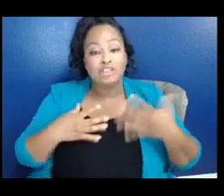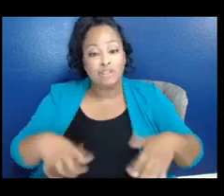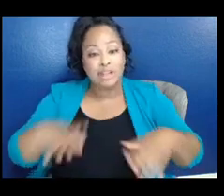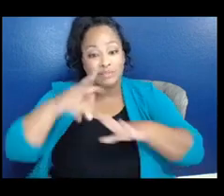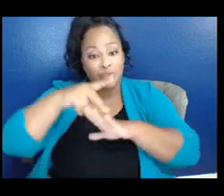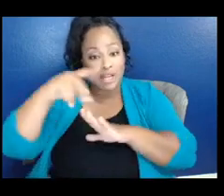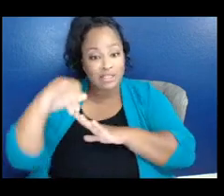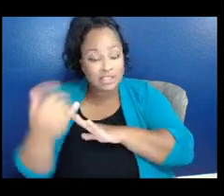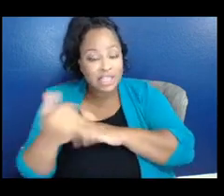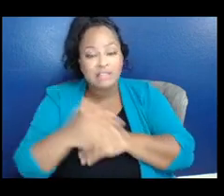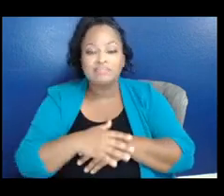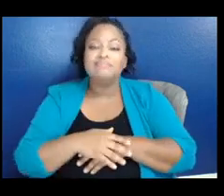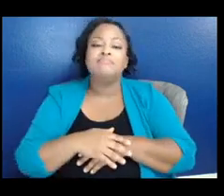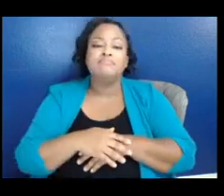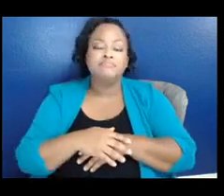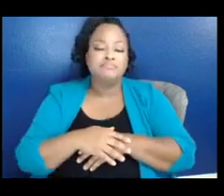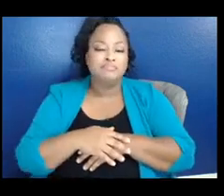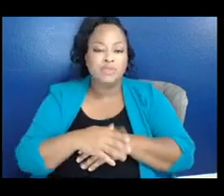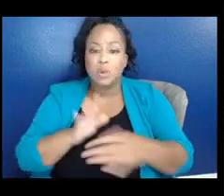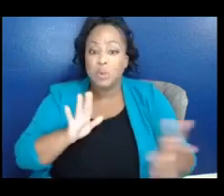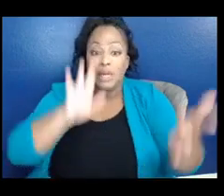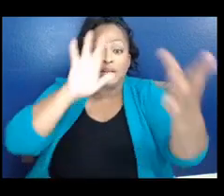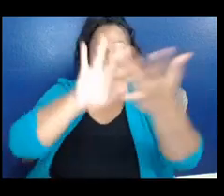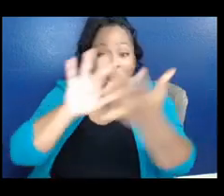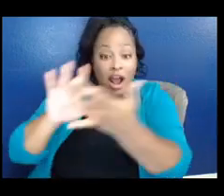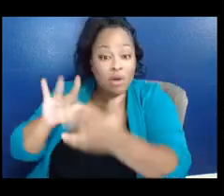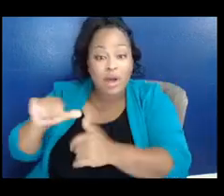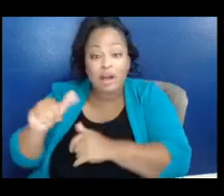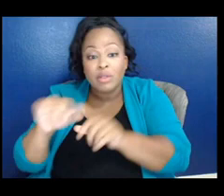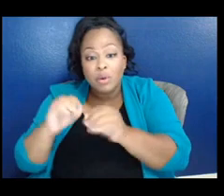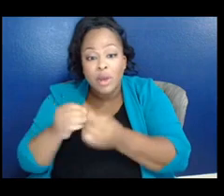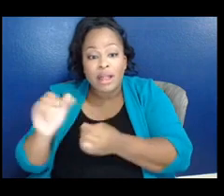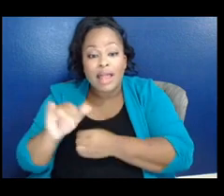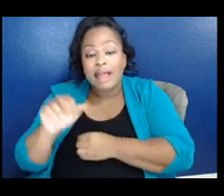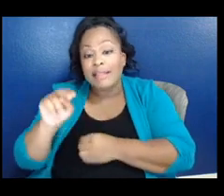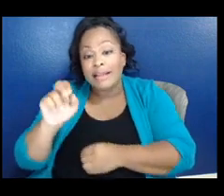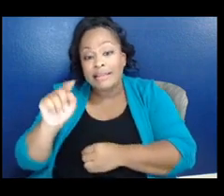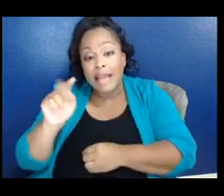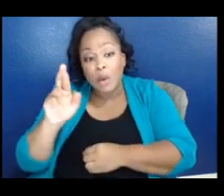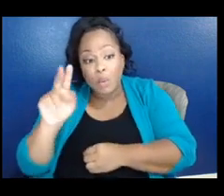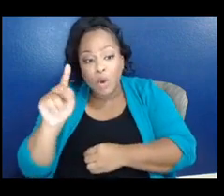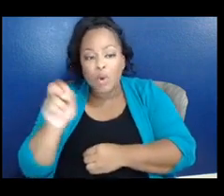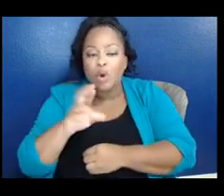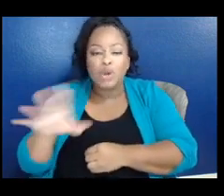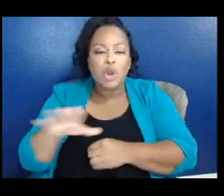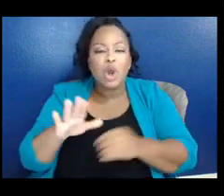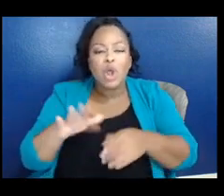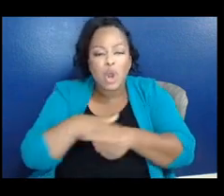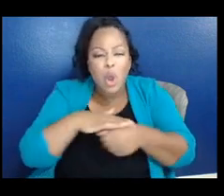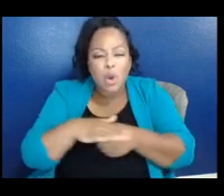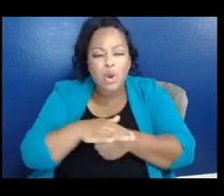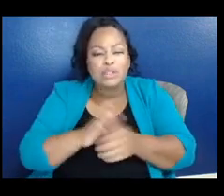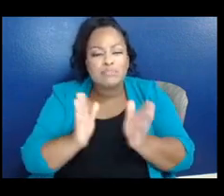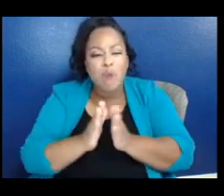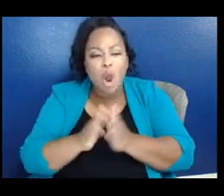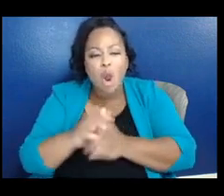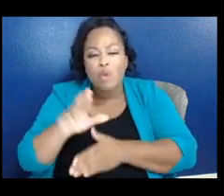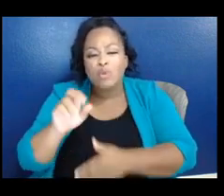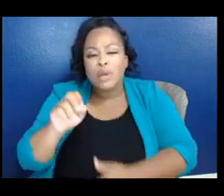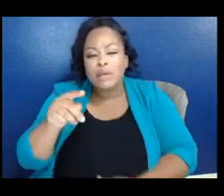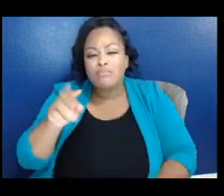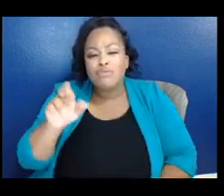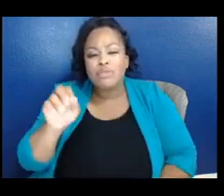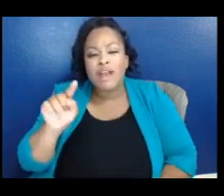Dress Project. Reach out to organizations such as the network or your local smaller reproductive